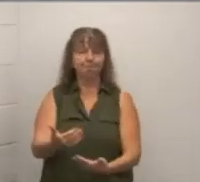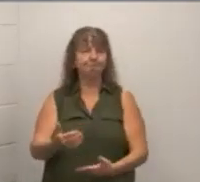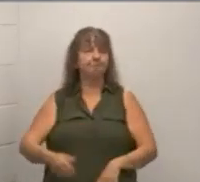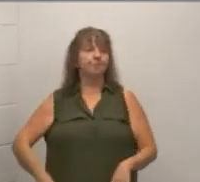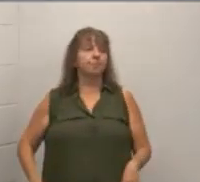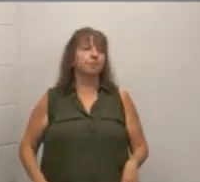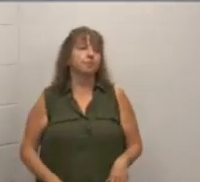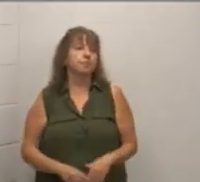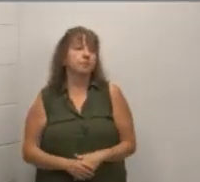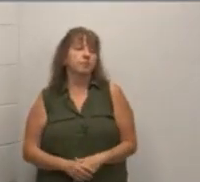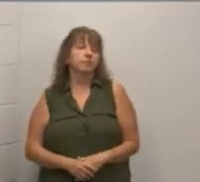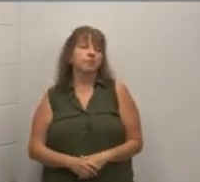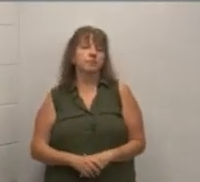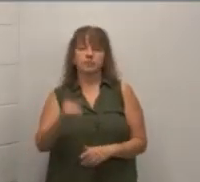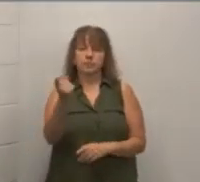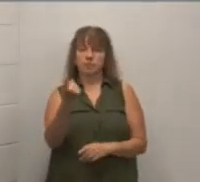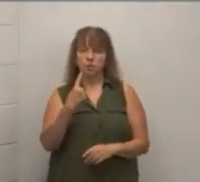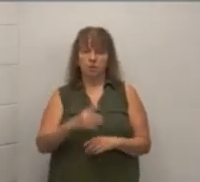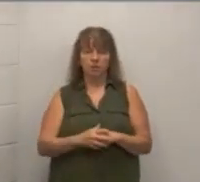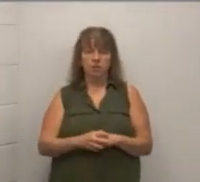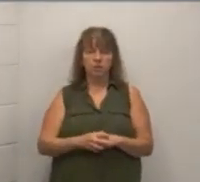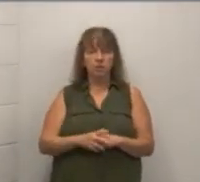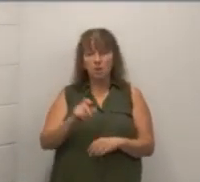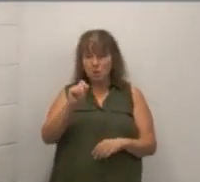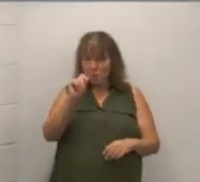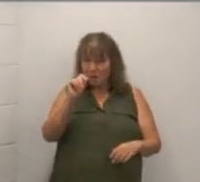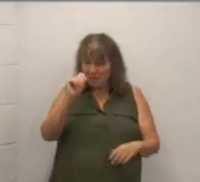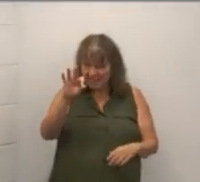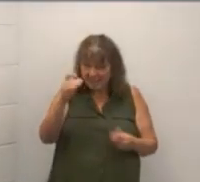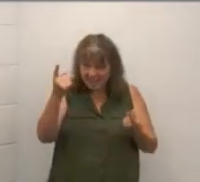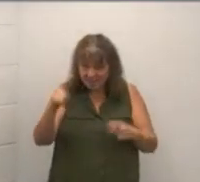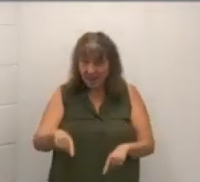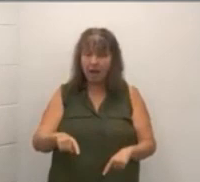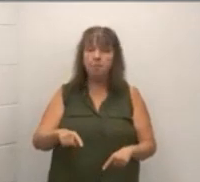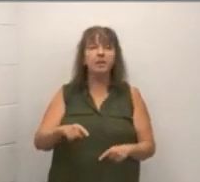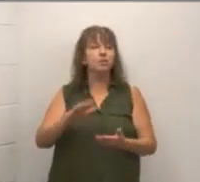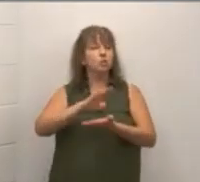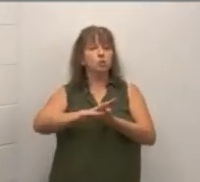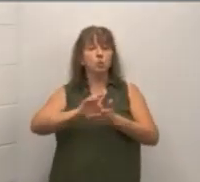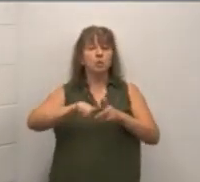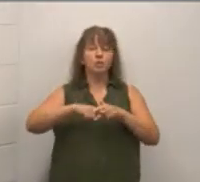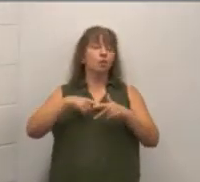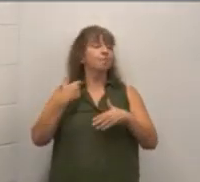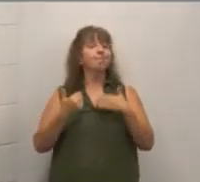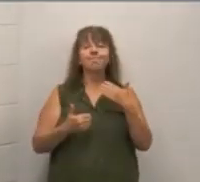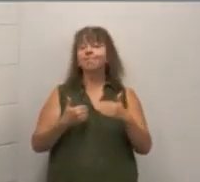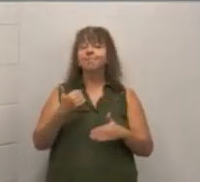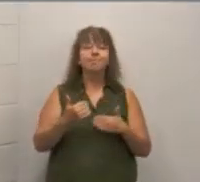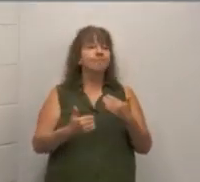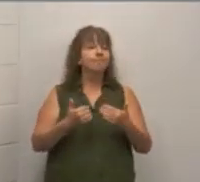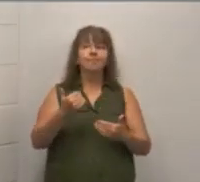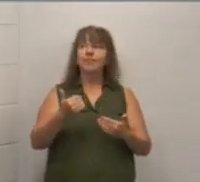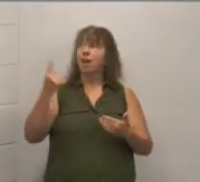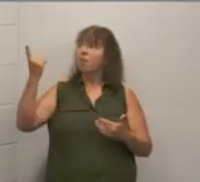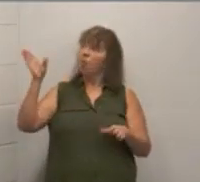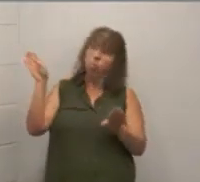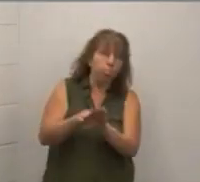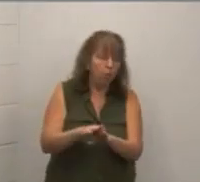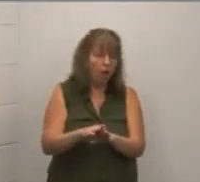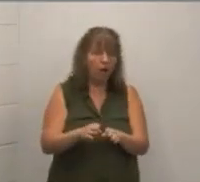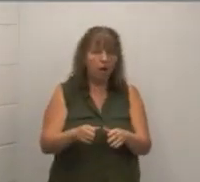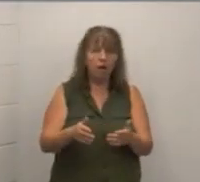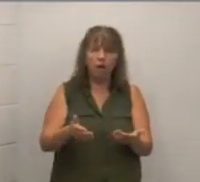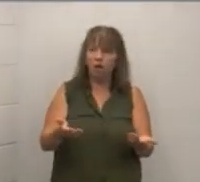If schools are forced to close shortly into the year, will remote learners in 6-12 be able to move to a